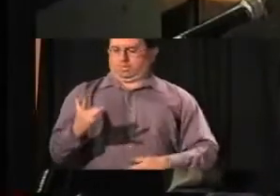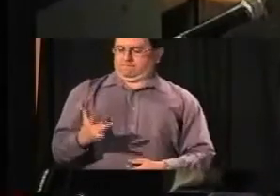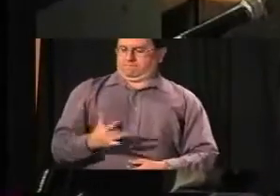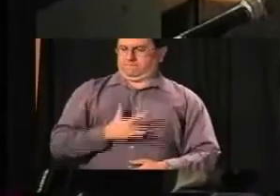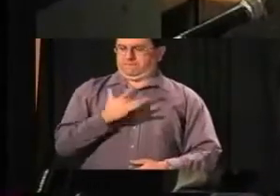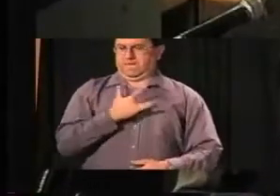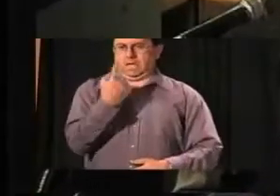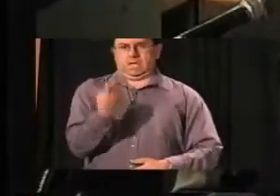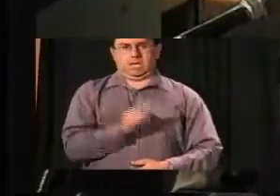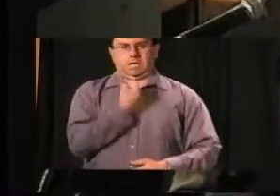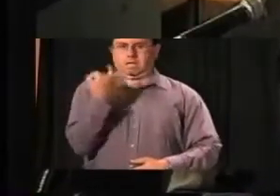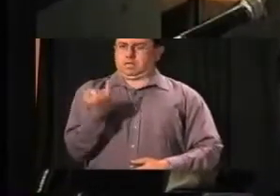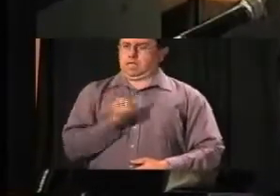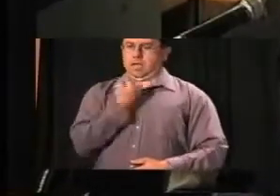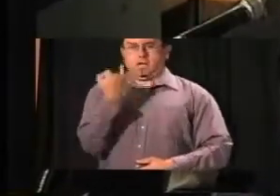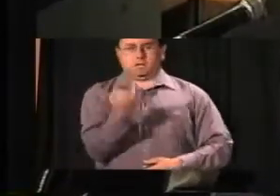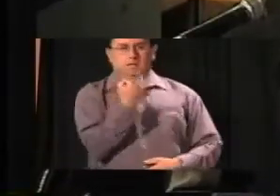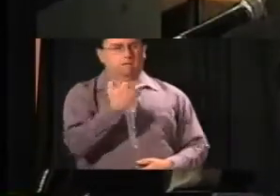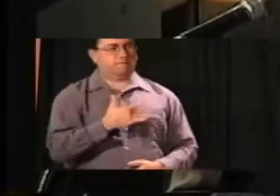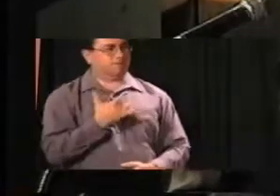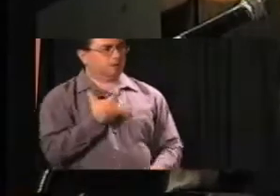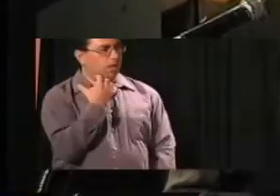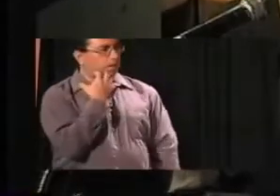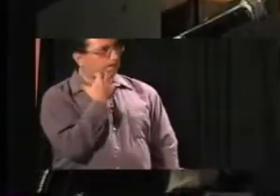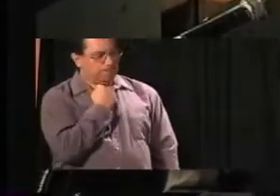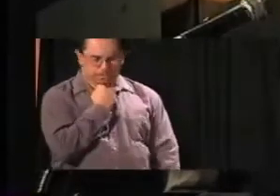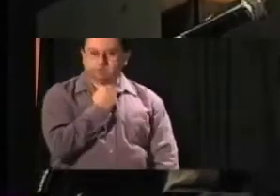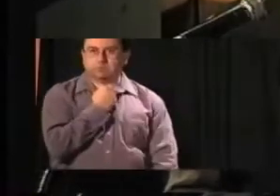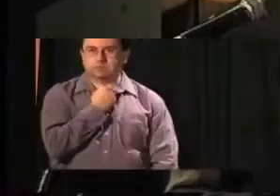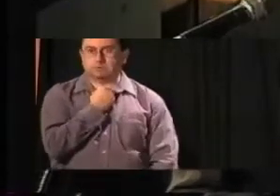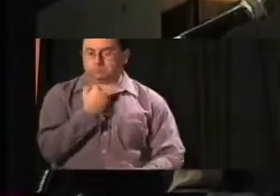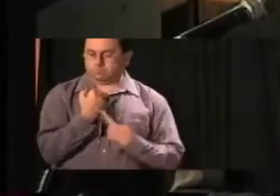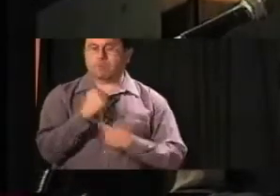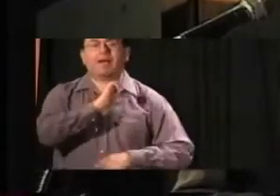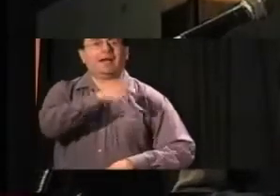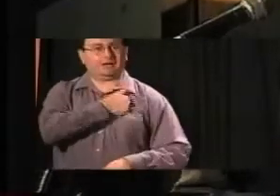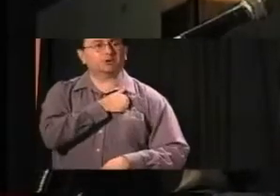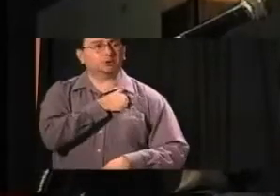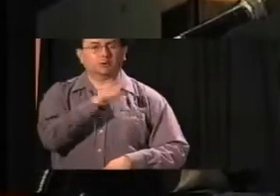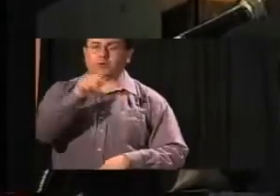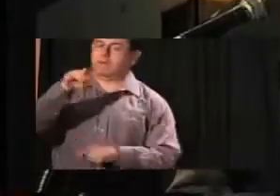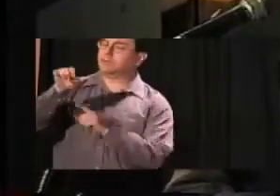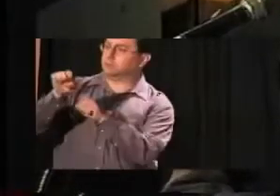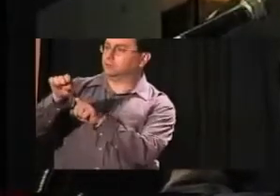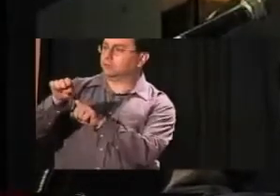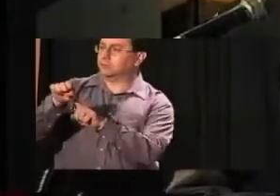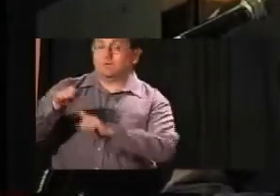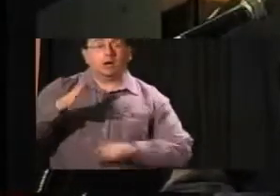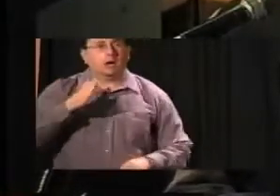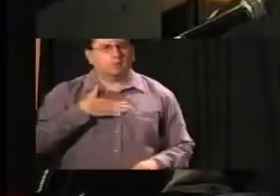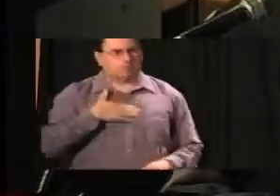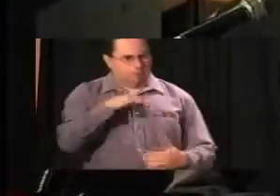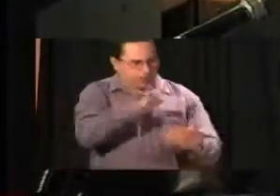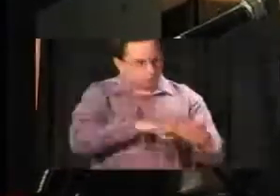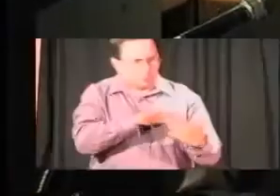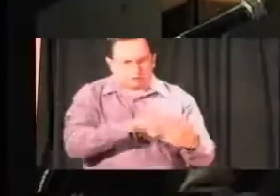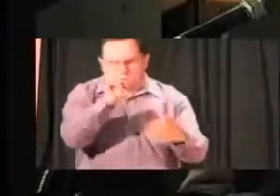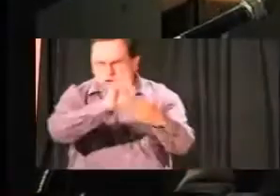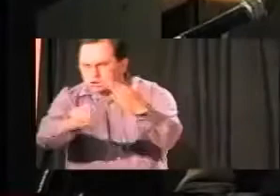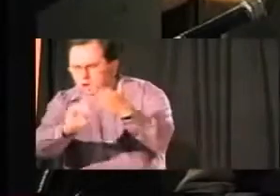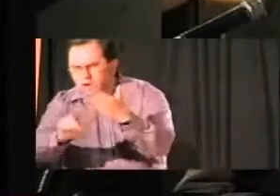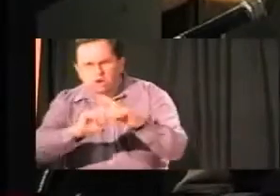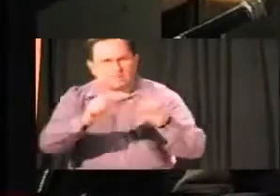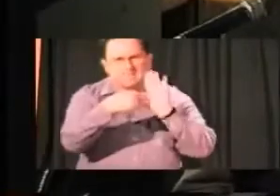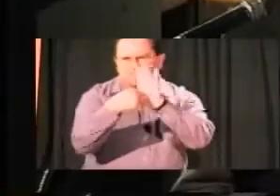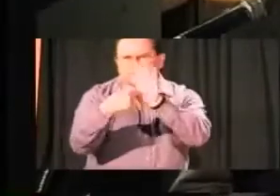socially isolated, feeling embarrassed. Attitude. My own master's study explored severity of symptoms in a cluster